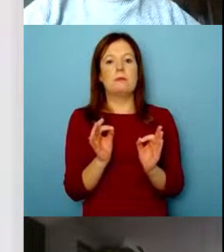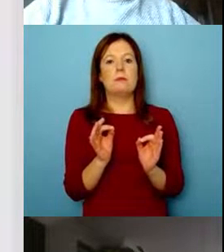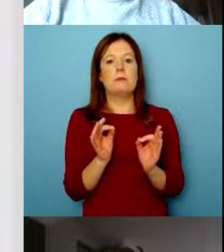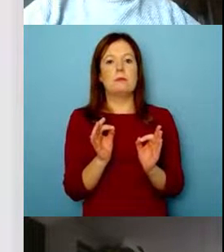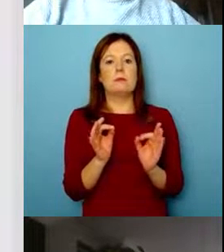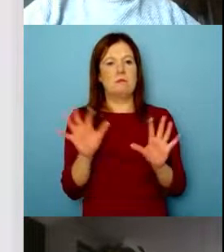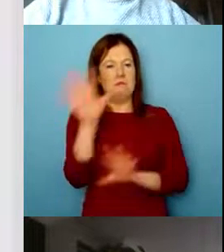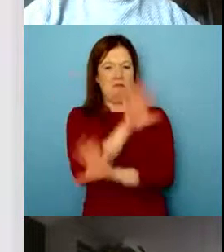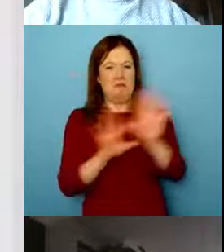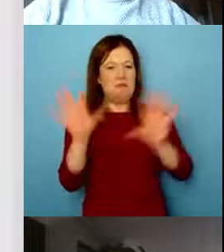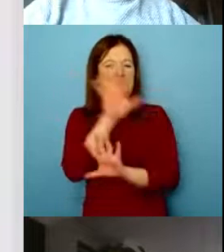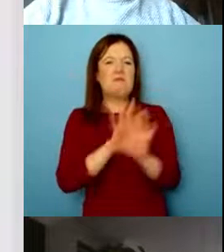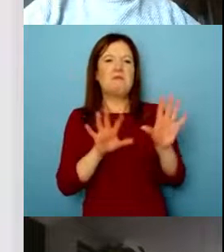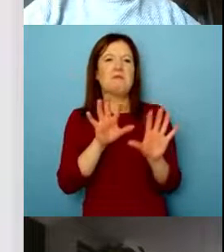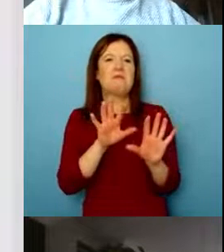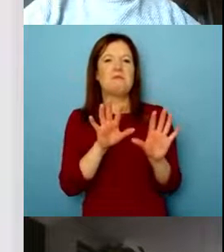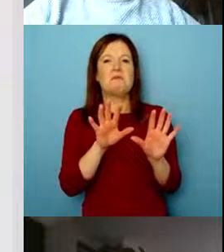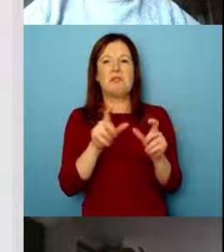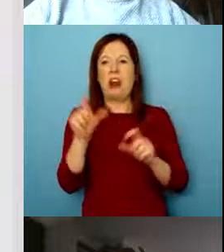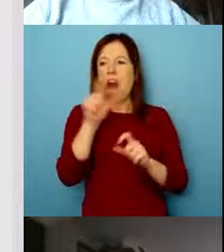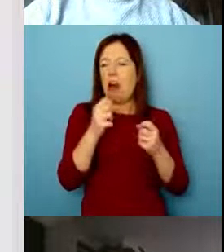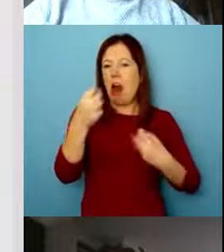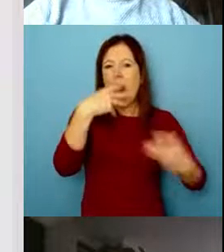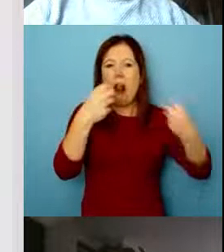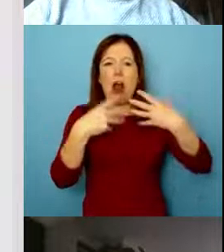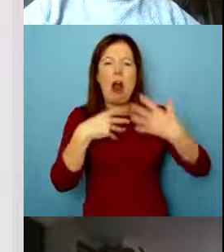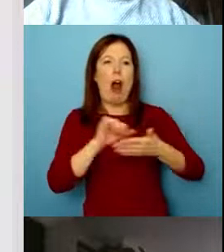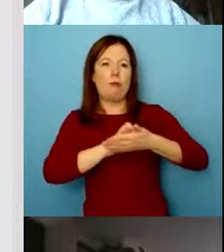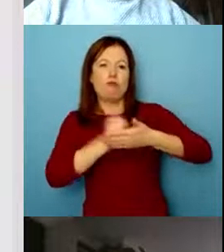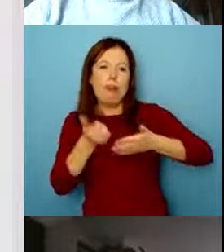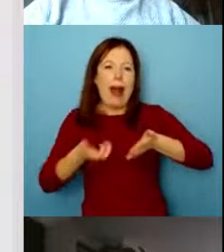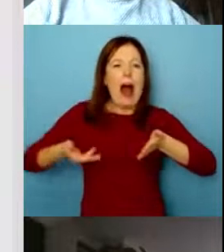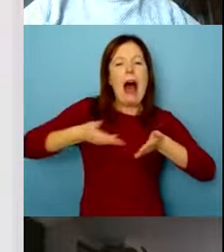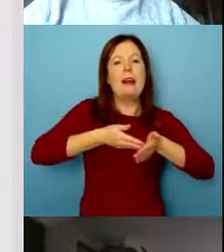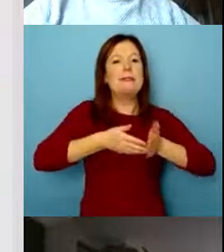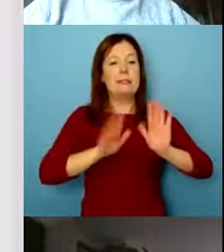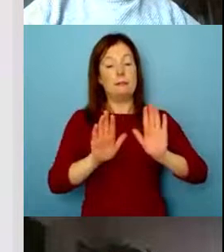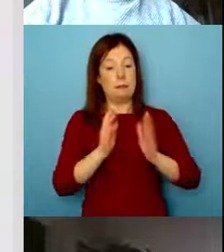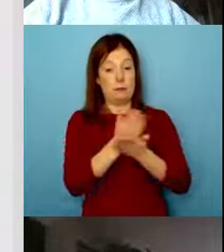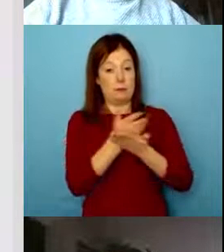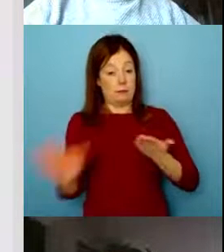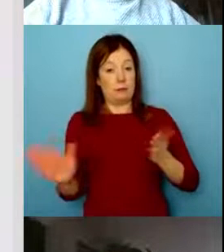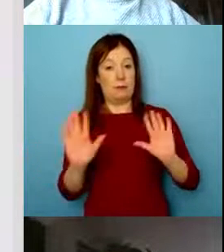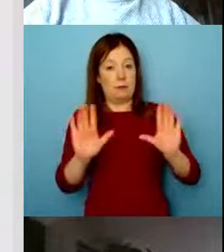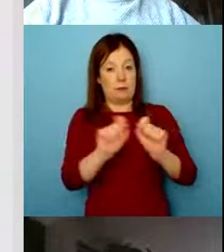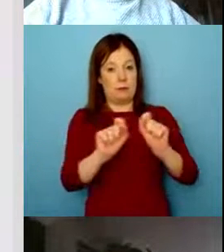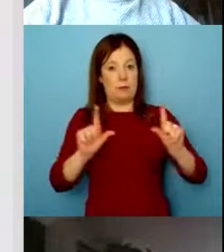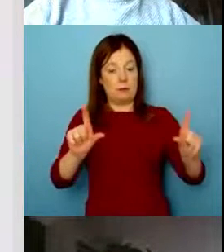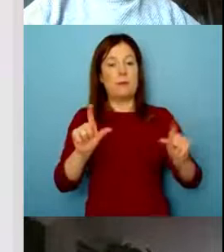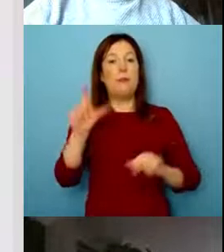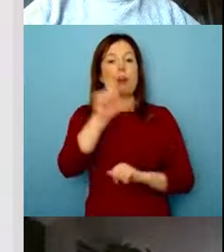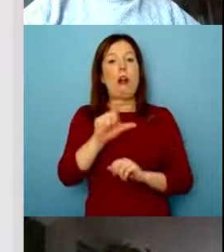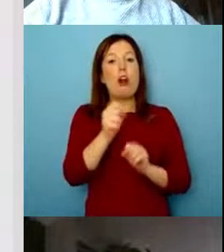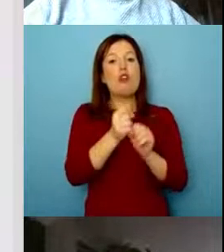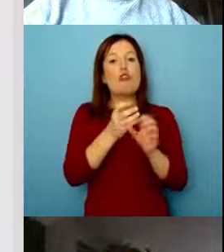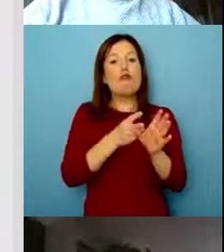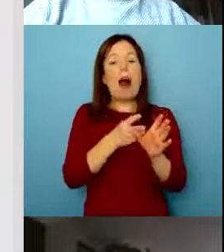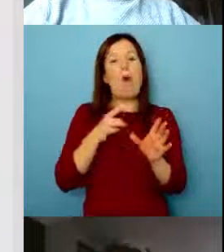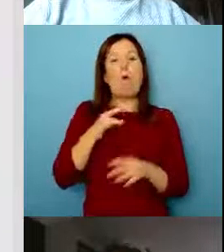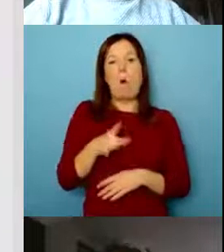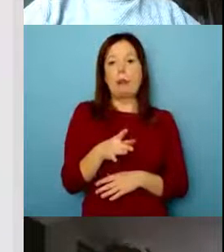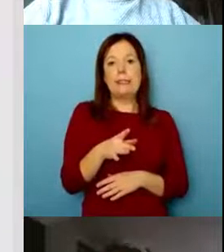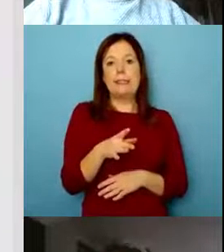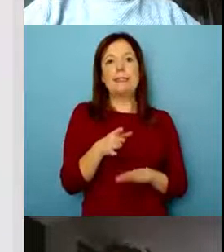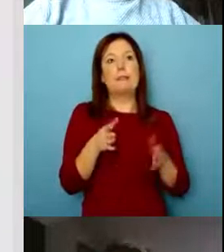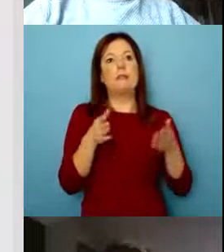noisy looking colouring or branding and just paired it back to a grey and white UI with the focal